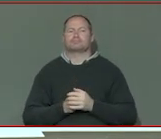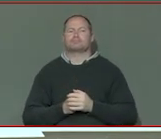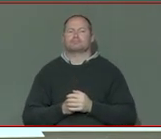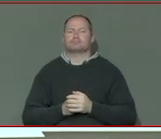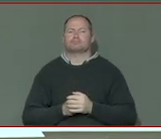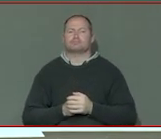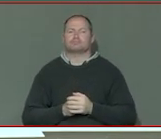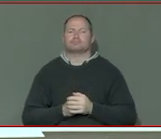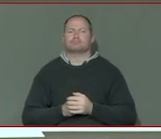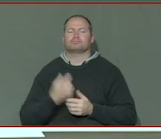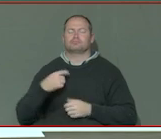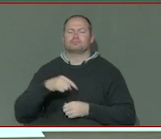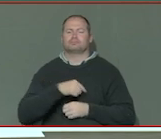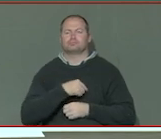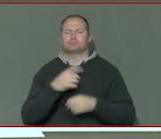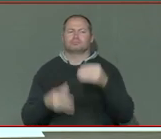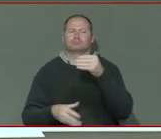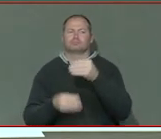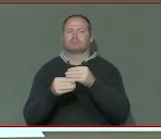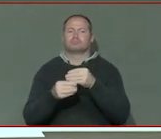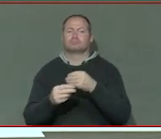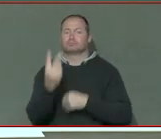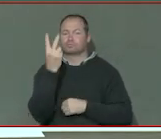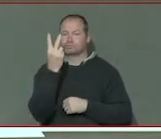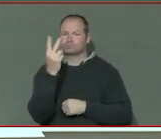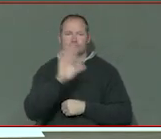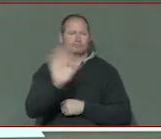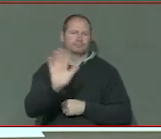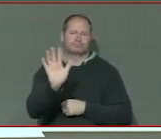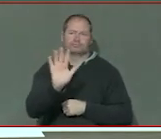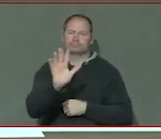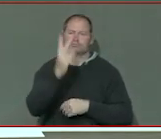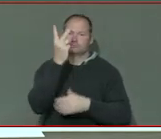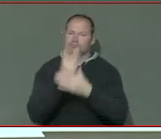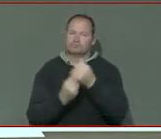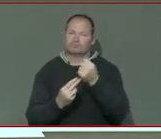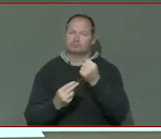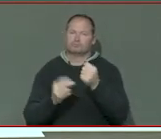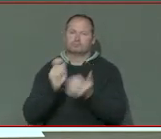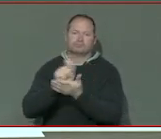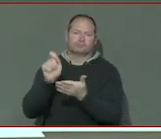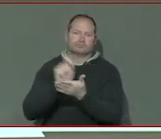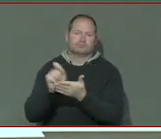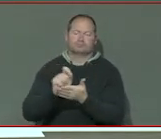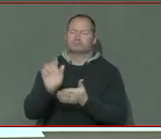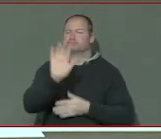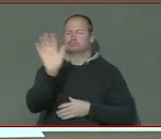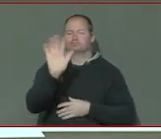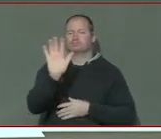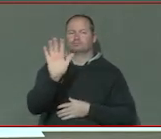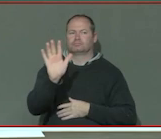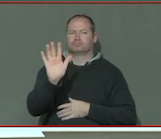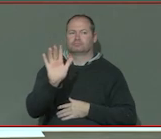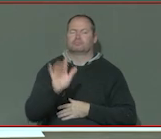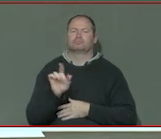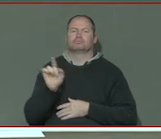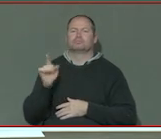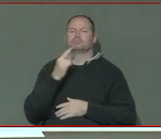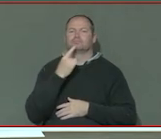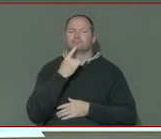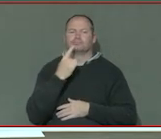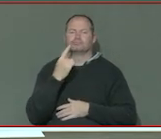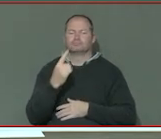just add, and it's not the double. It's not like the previous one. They said it was purchases. They just said it was for